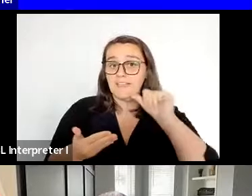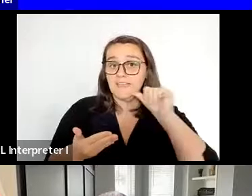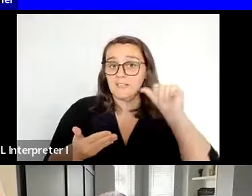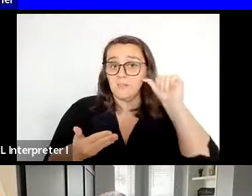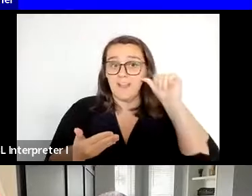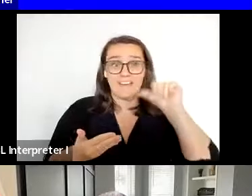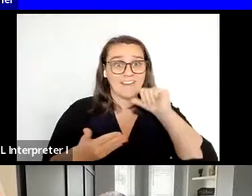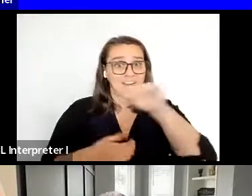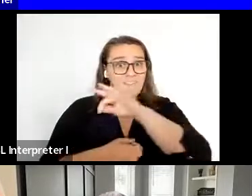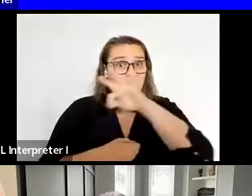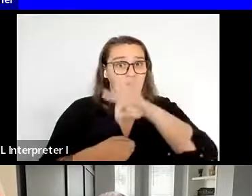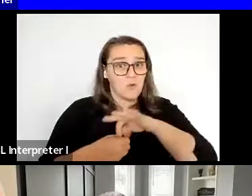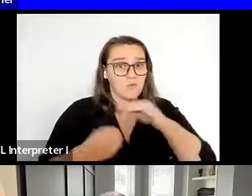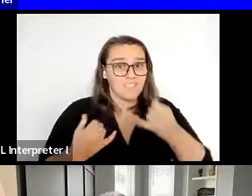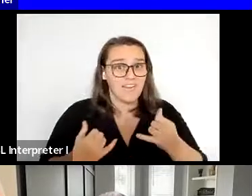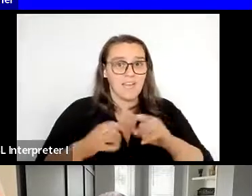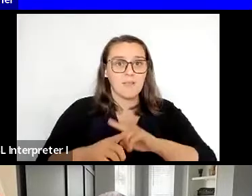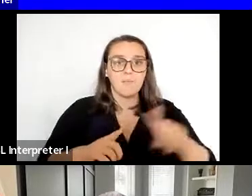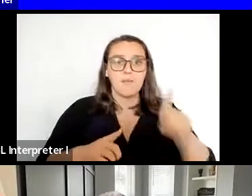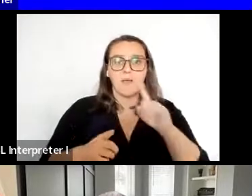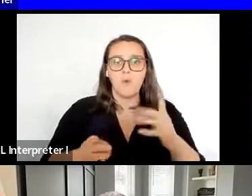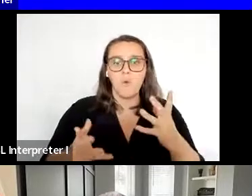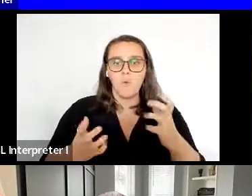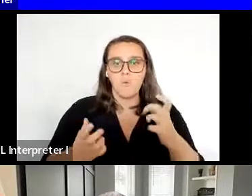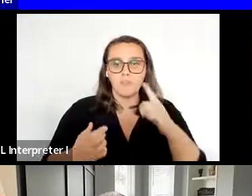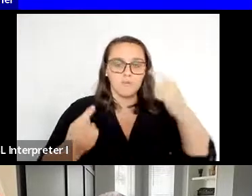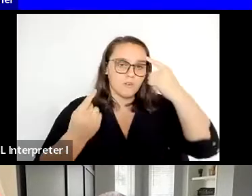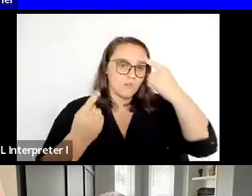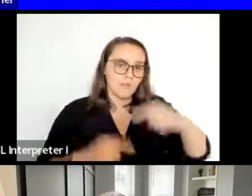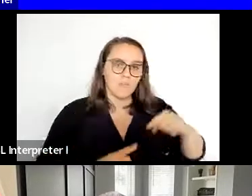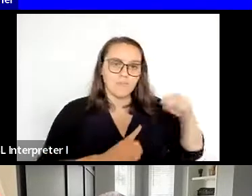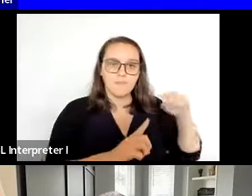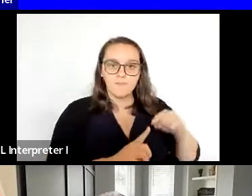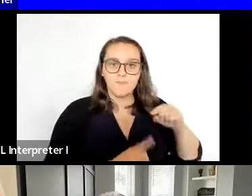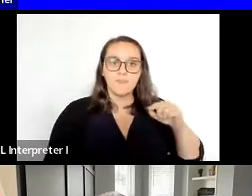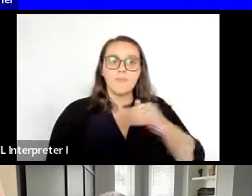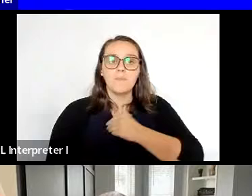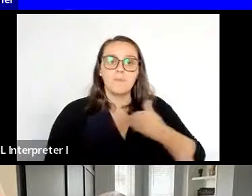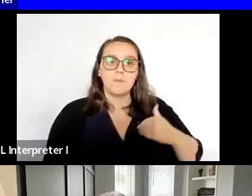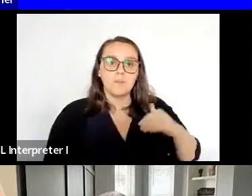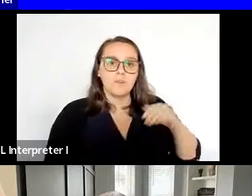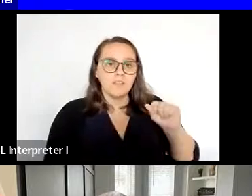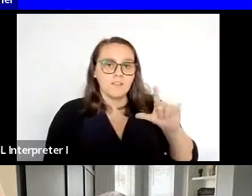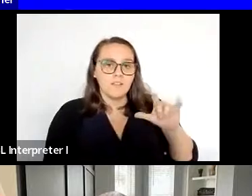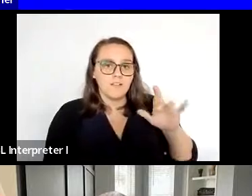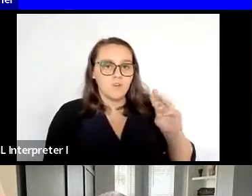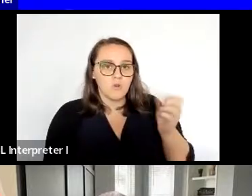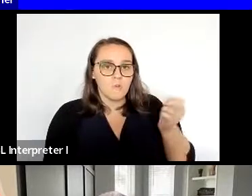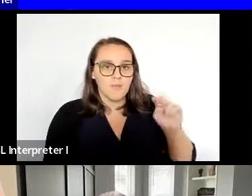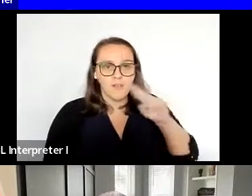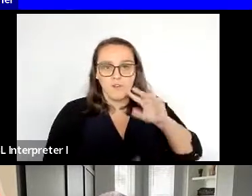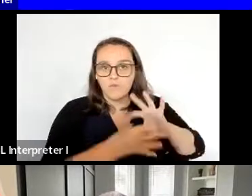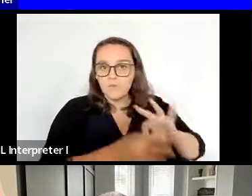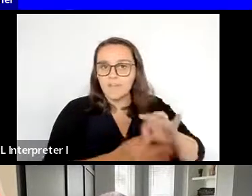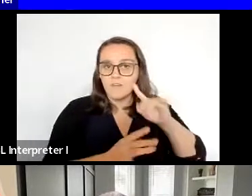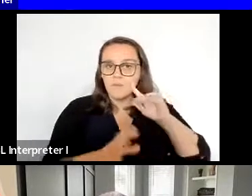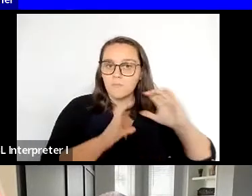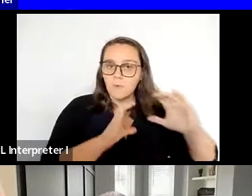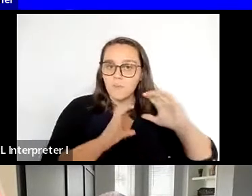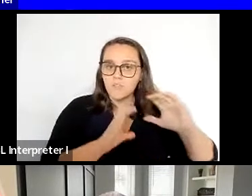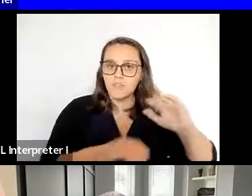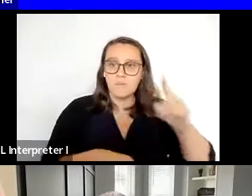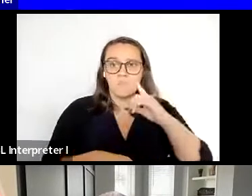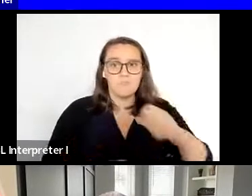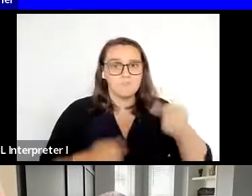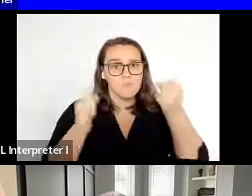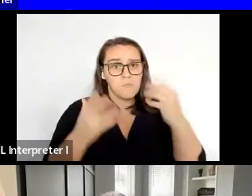today. But I do want to echo something that Councilmember Silverman said around communication, because a lot of this